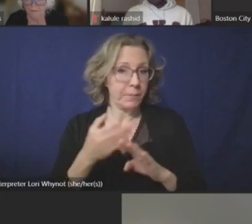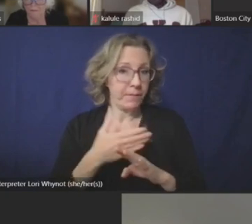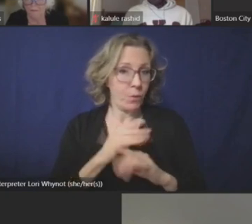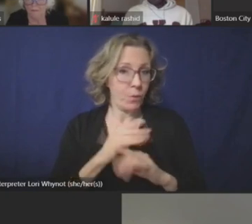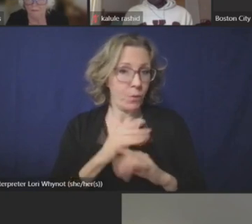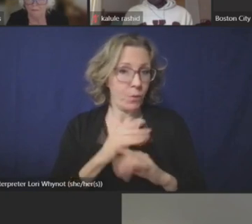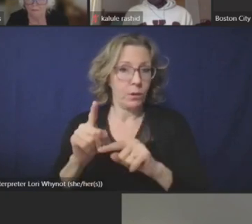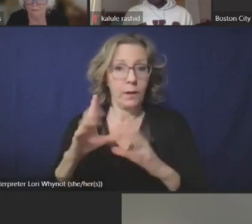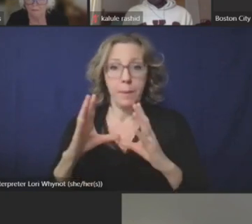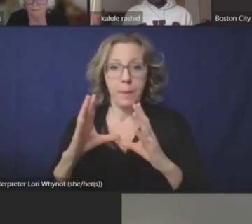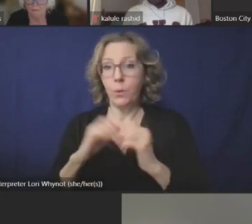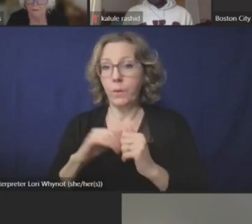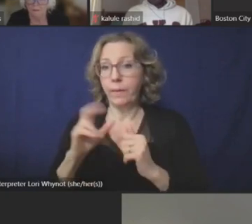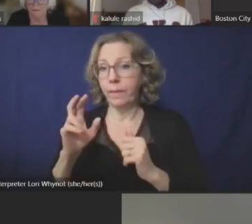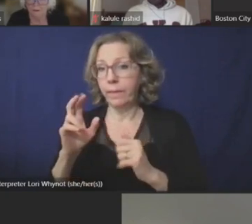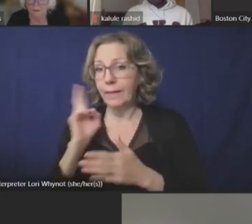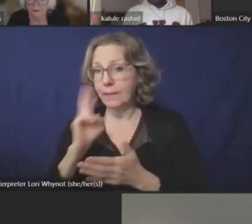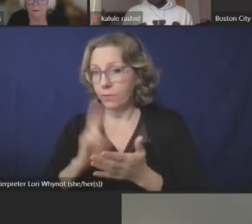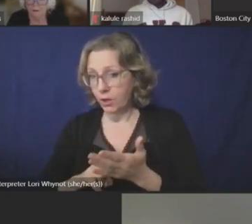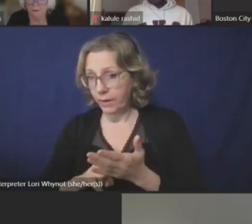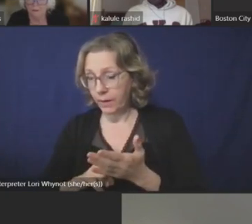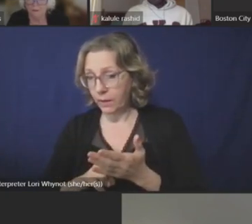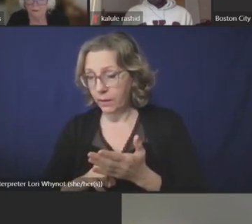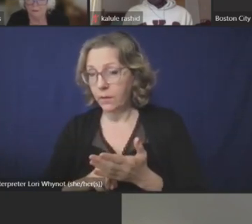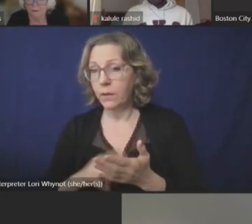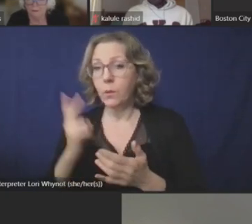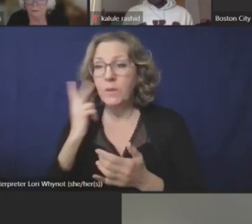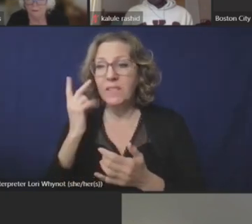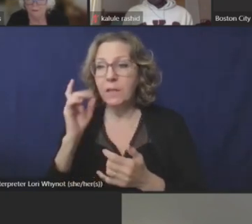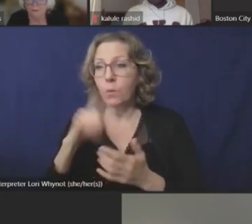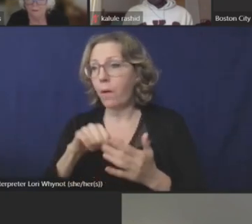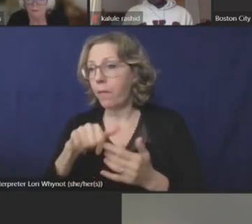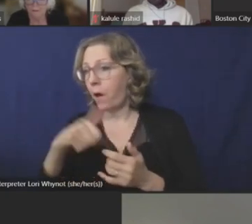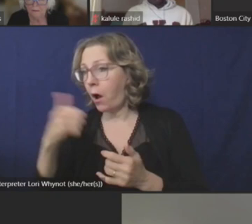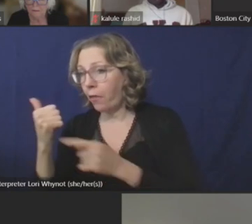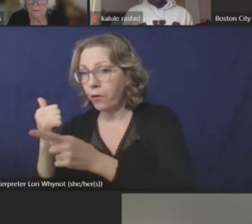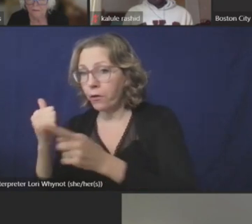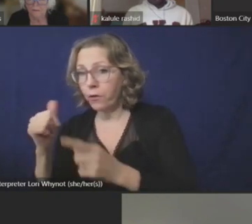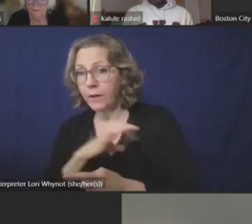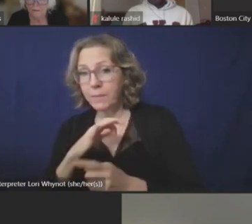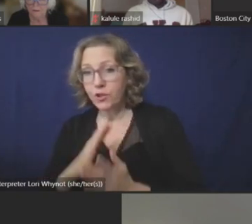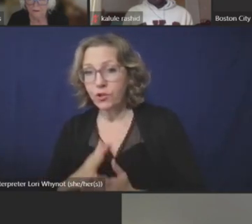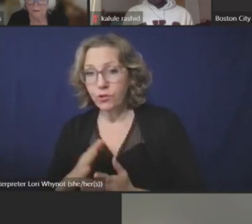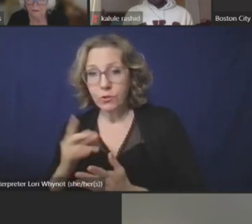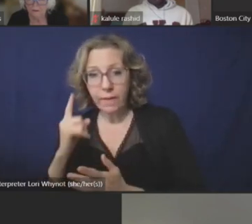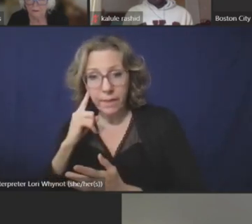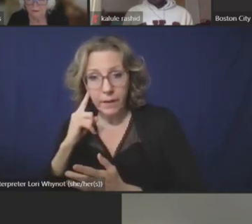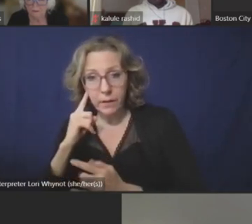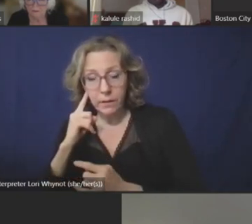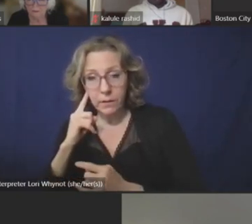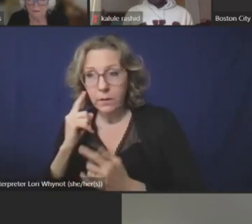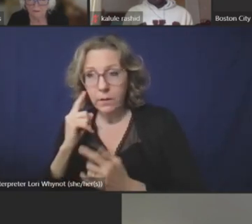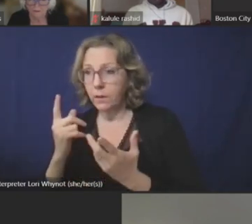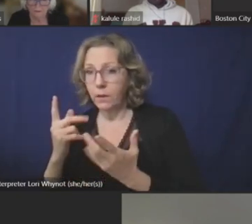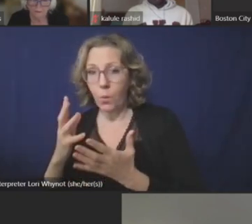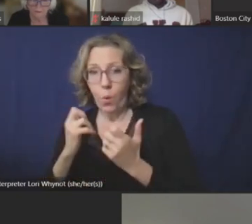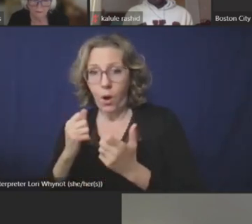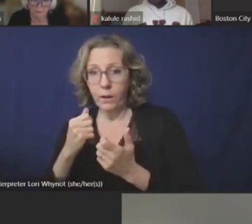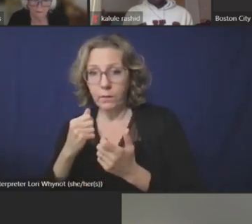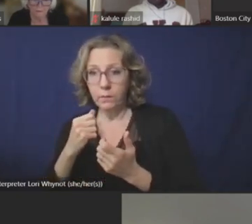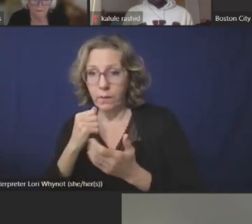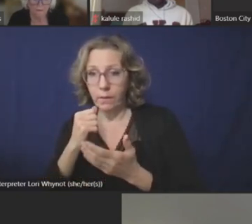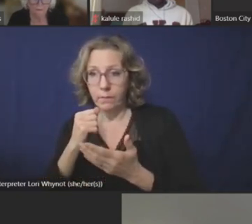the others think about getting their boards involved, whether it's a follow-up letter to thank the secretary